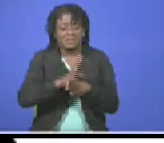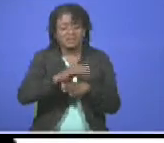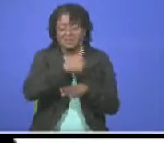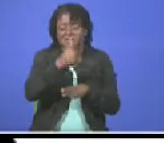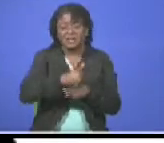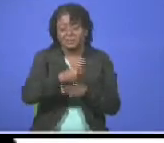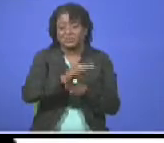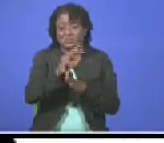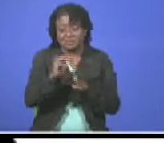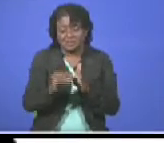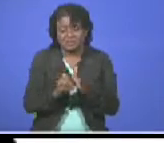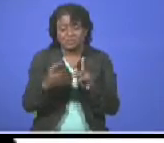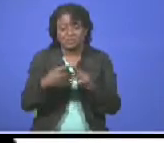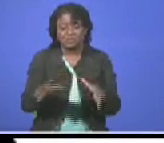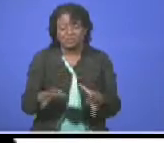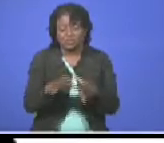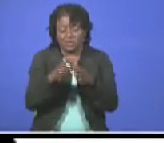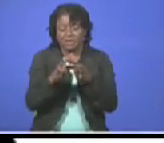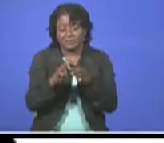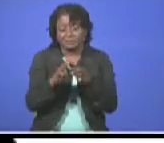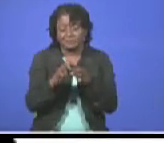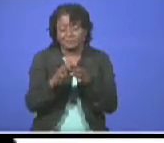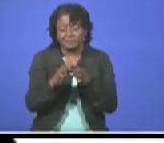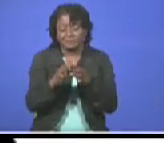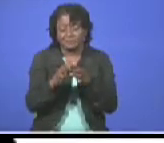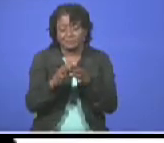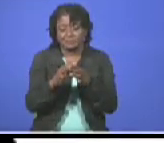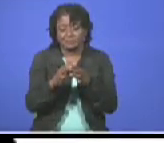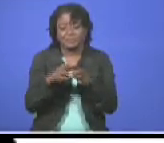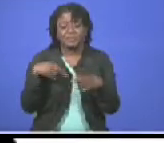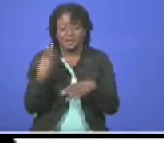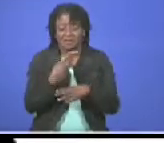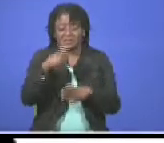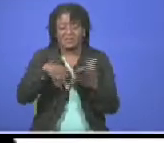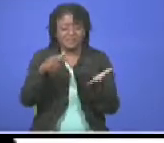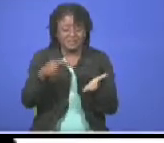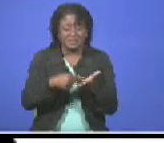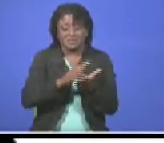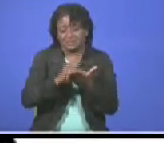establishments to join us in this scouting initiative.